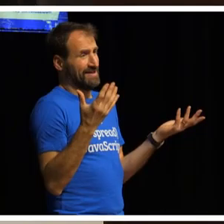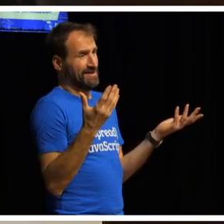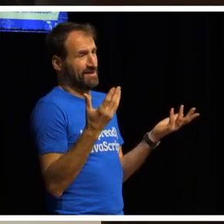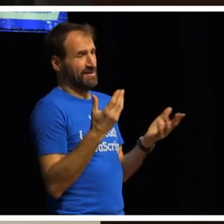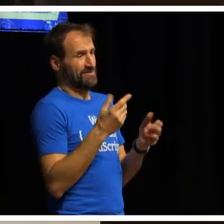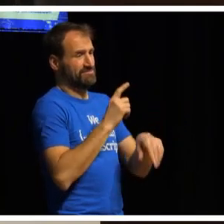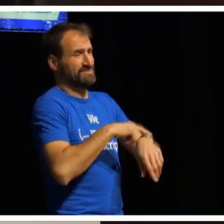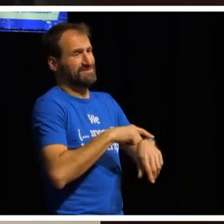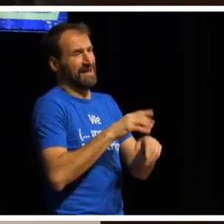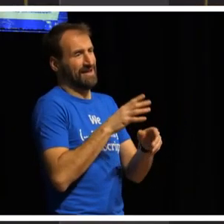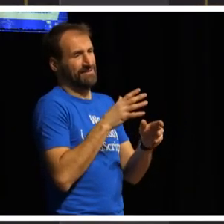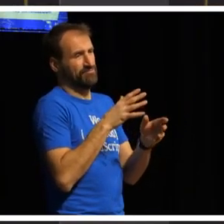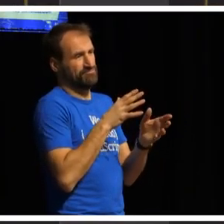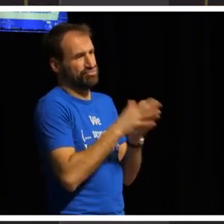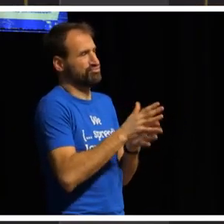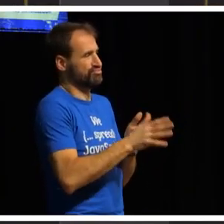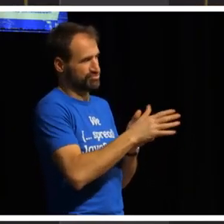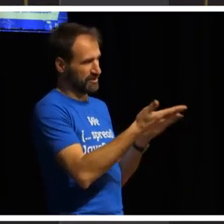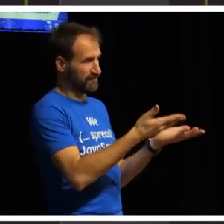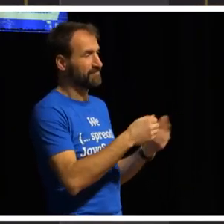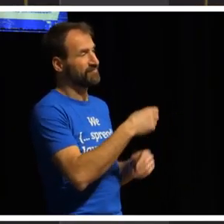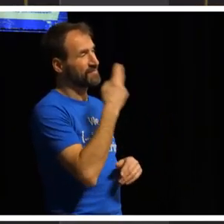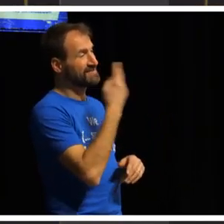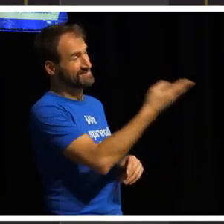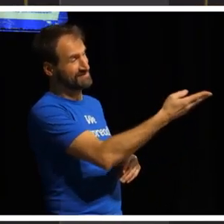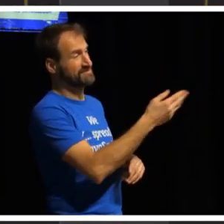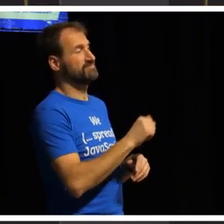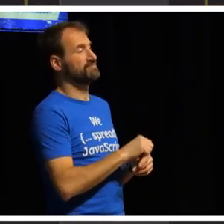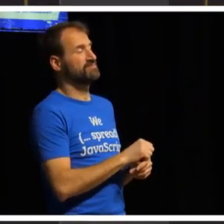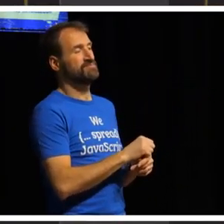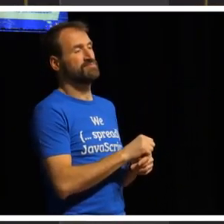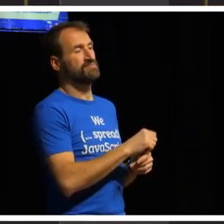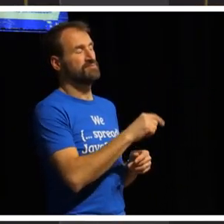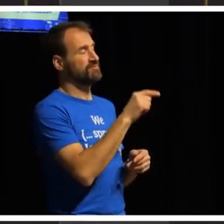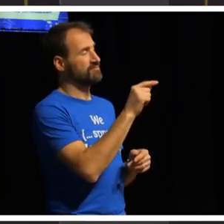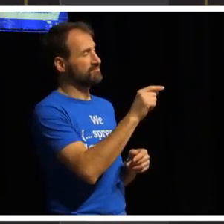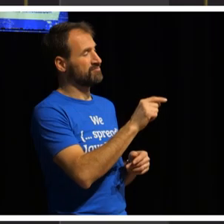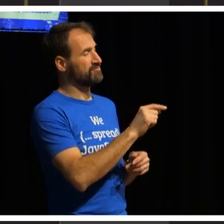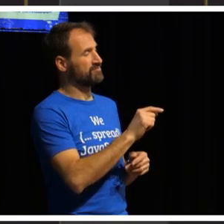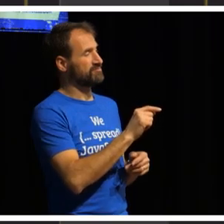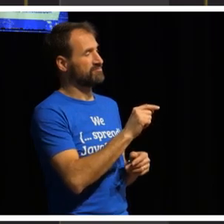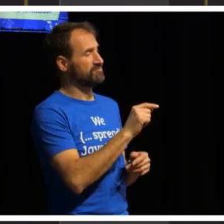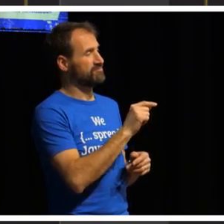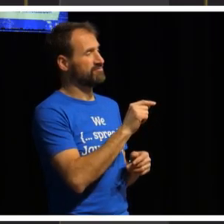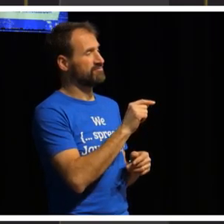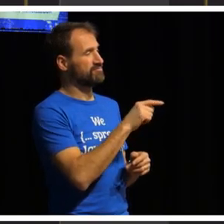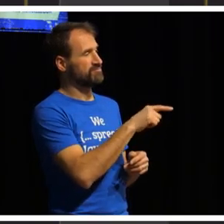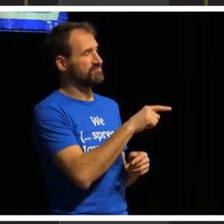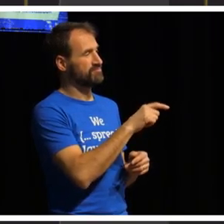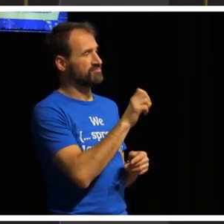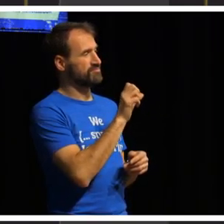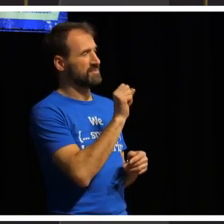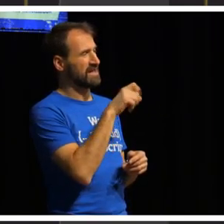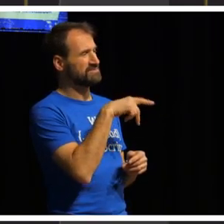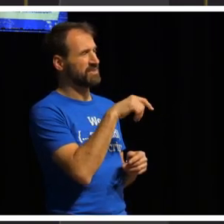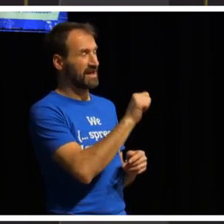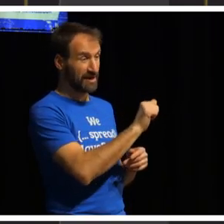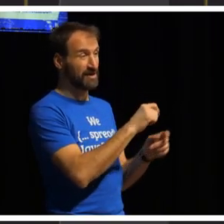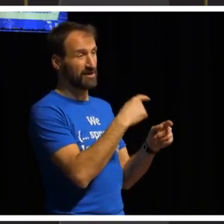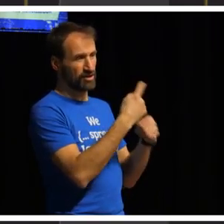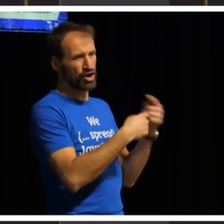by comparison, this is Espruino running on a, I think it's a EFM32 chip.